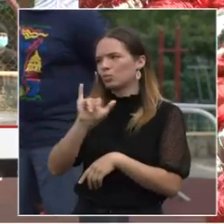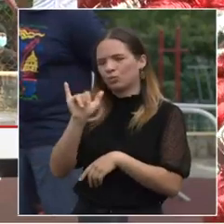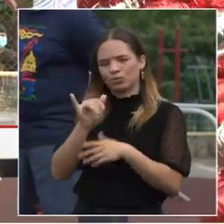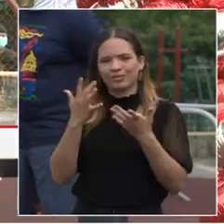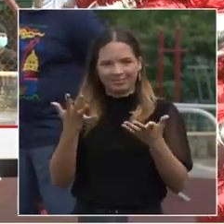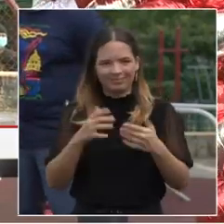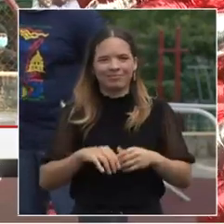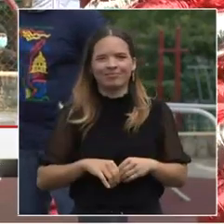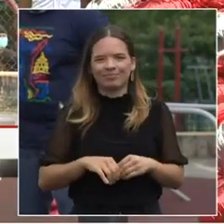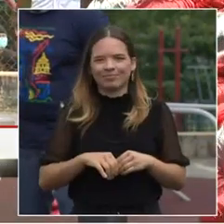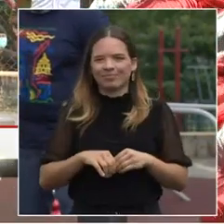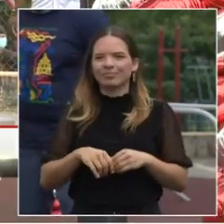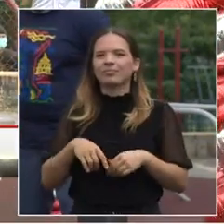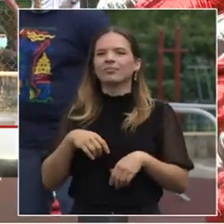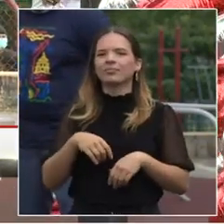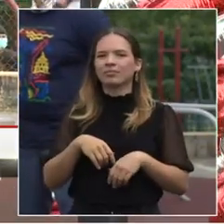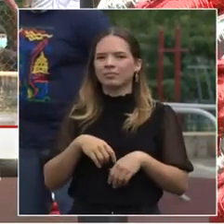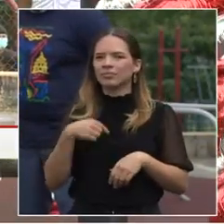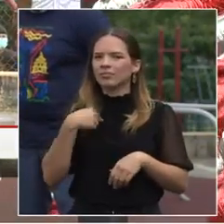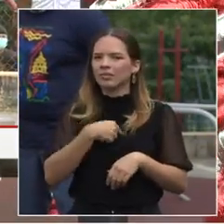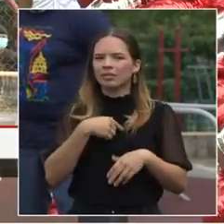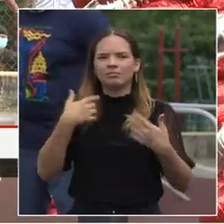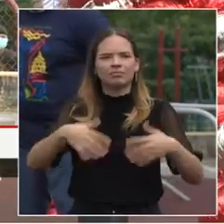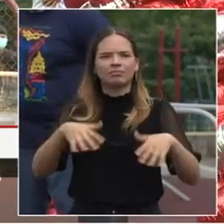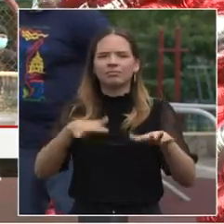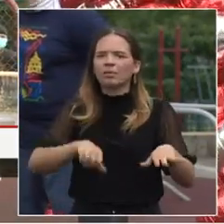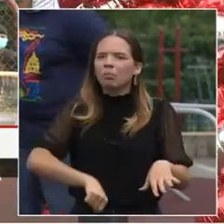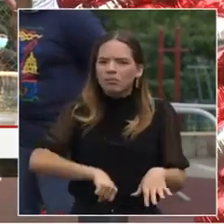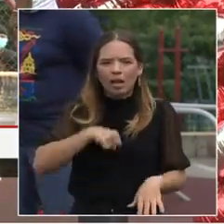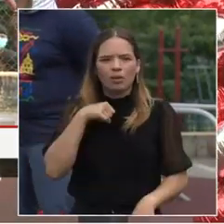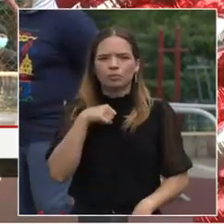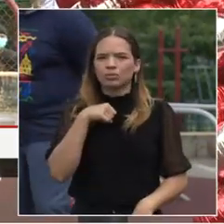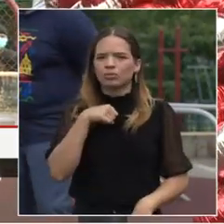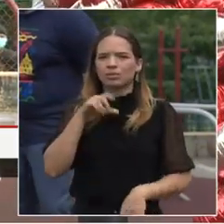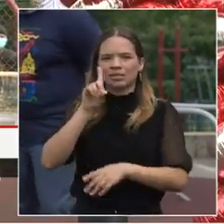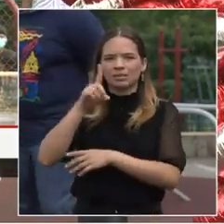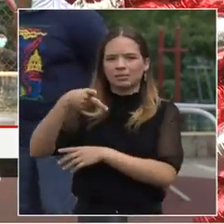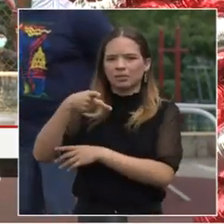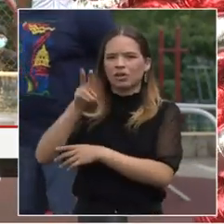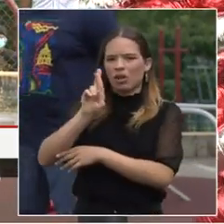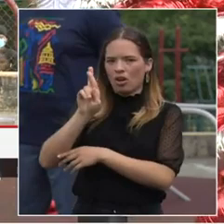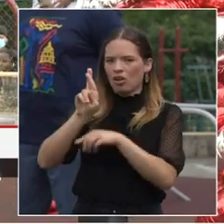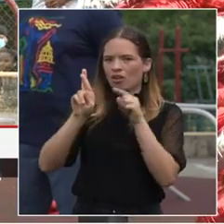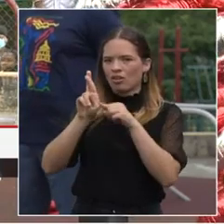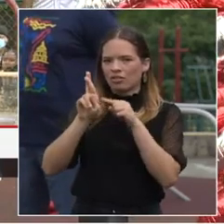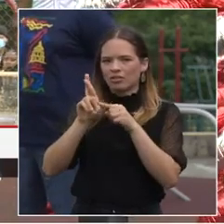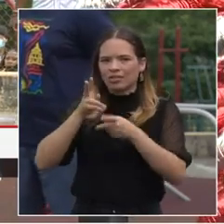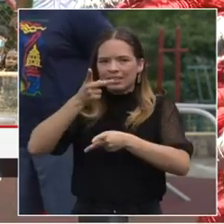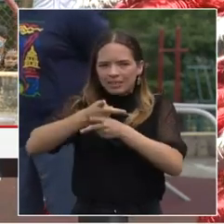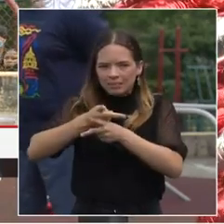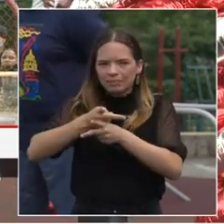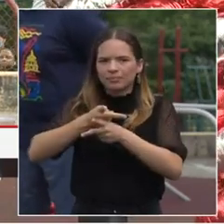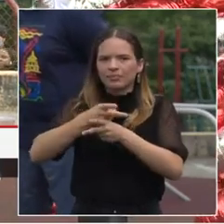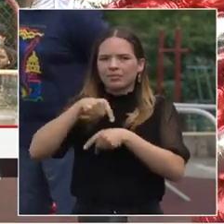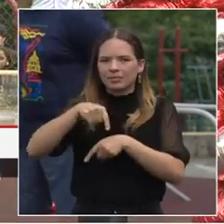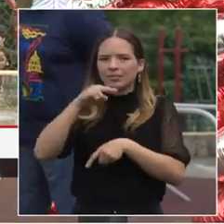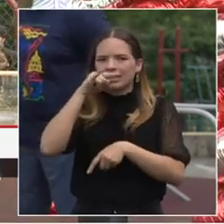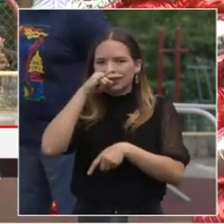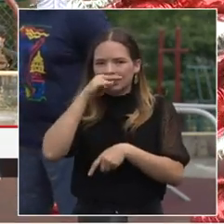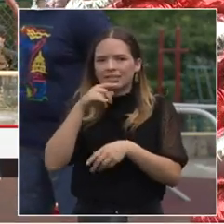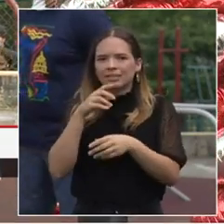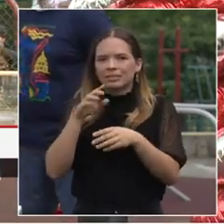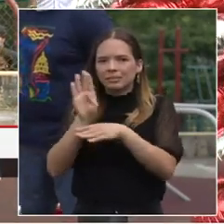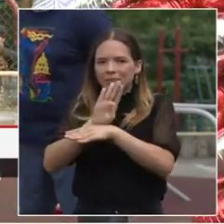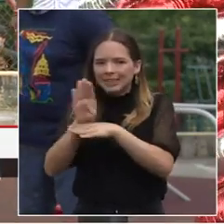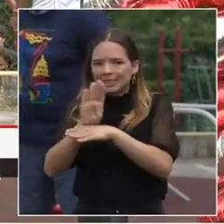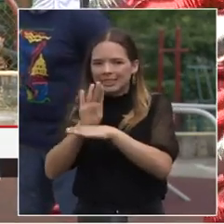We are just so proud of what DPR has done in keeping kids occupied during the summer